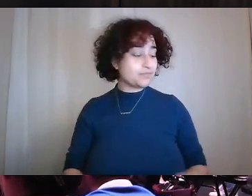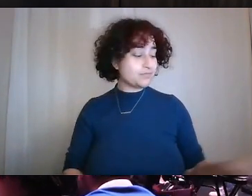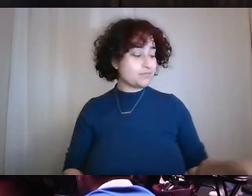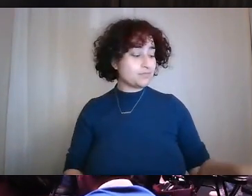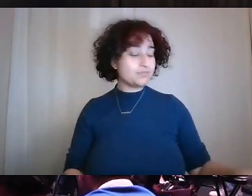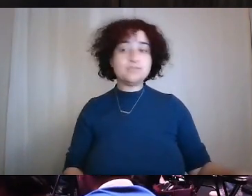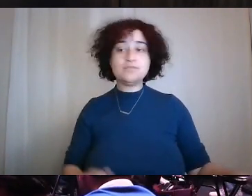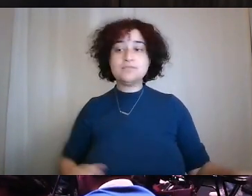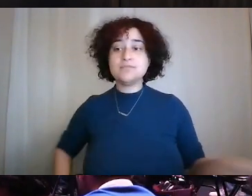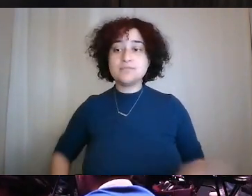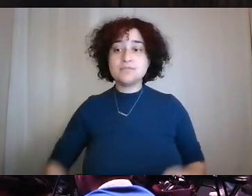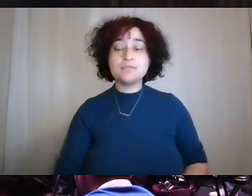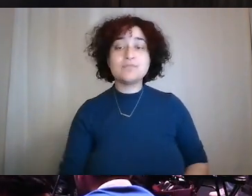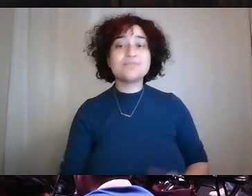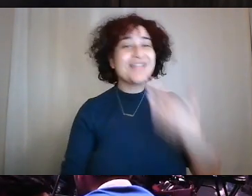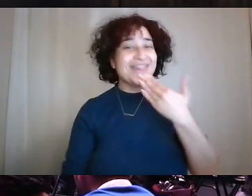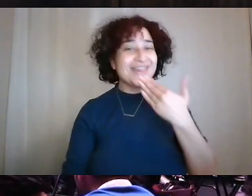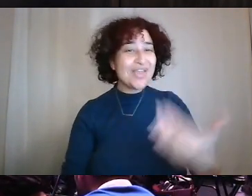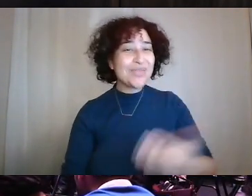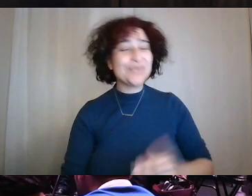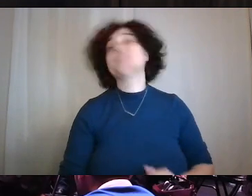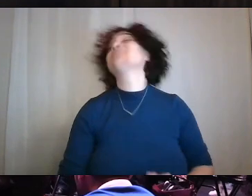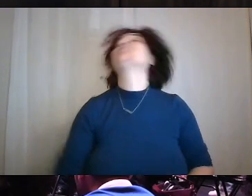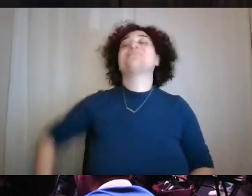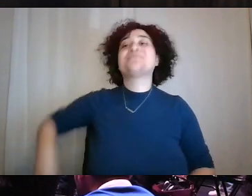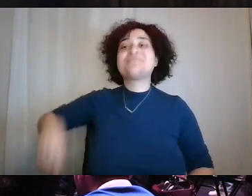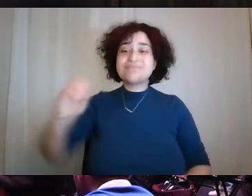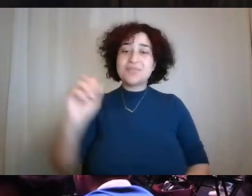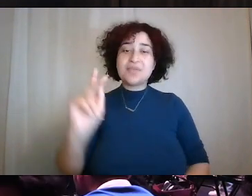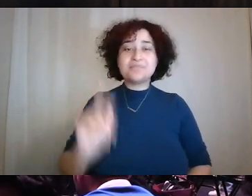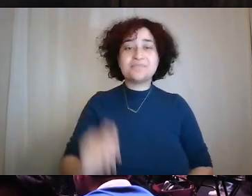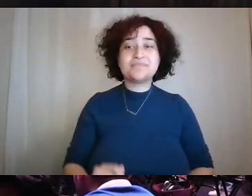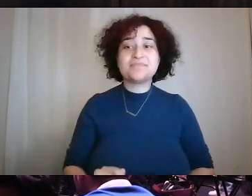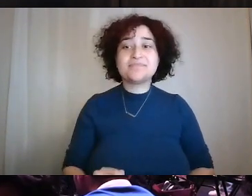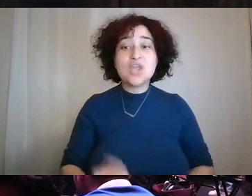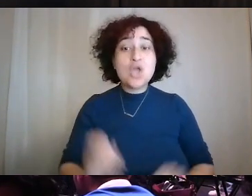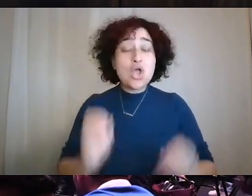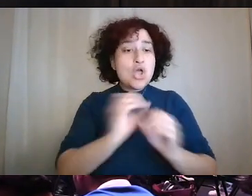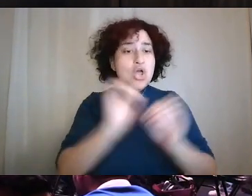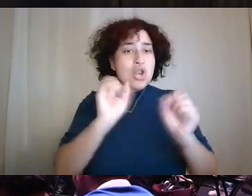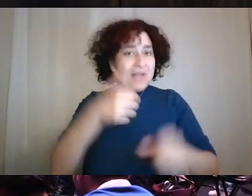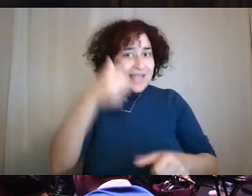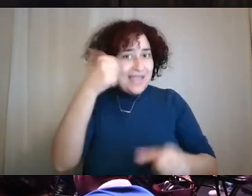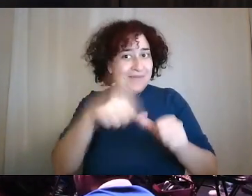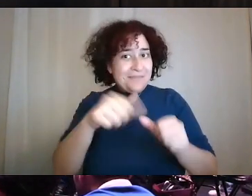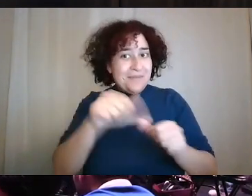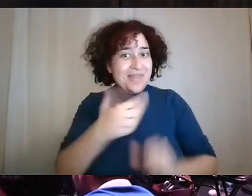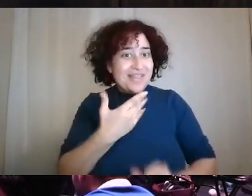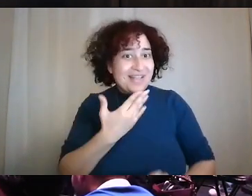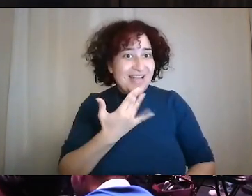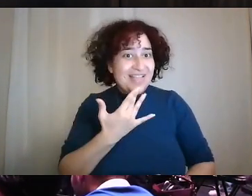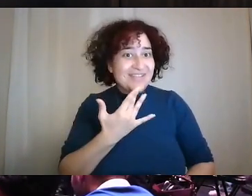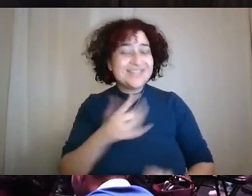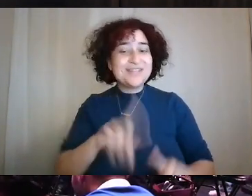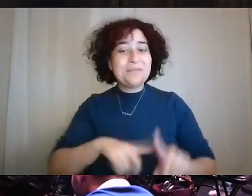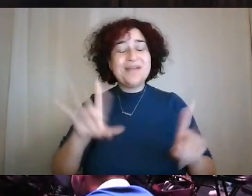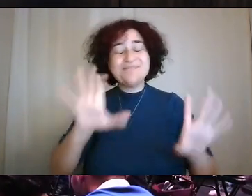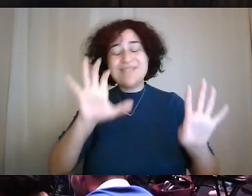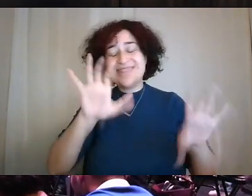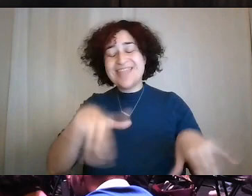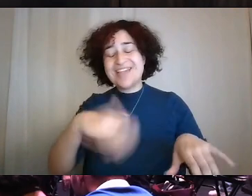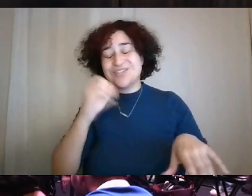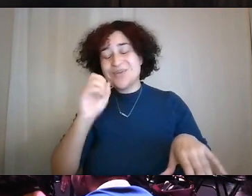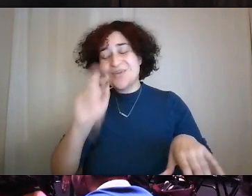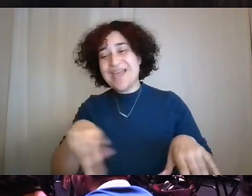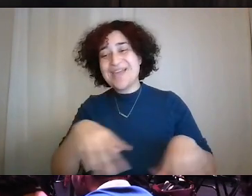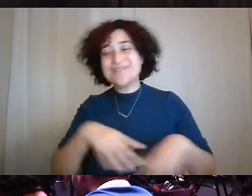Thank you. All right. No one can remember what the colors are, but that's okay. The point